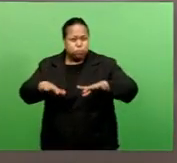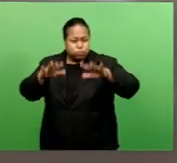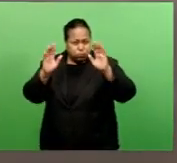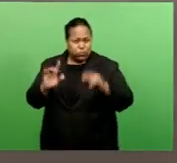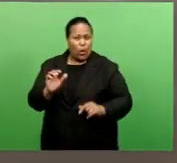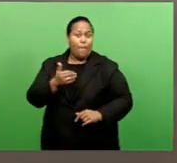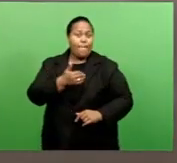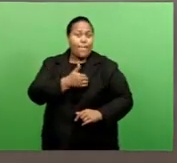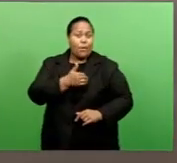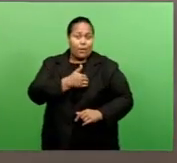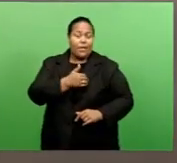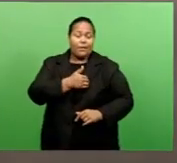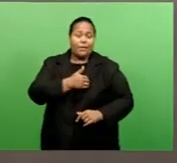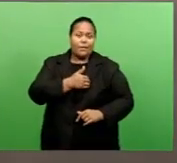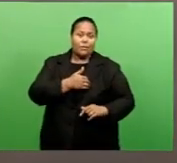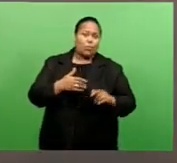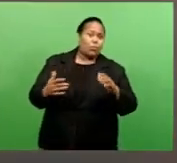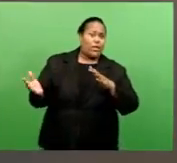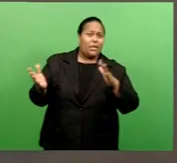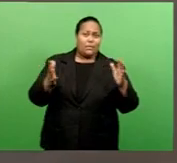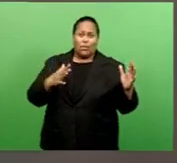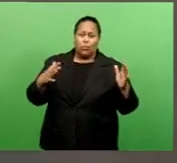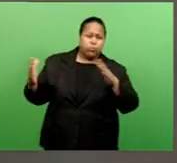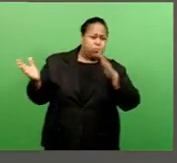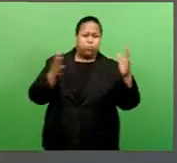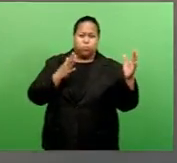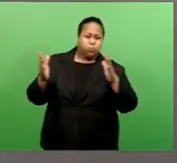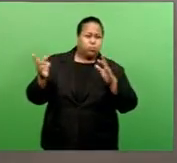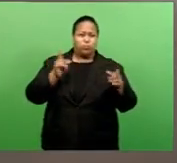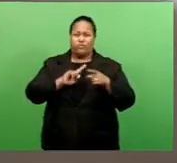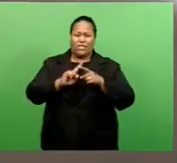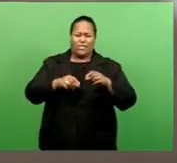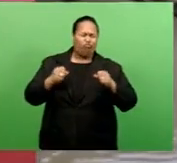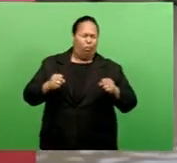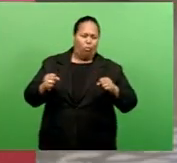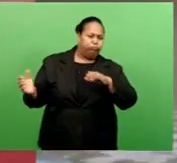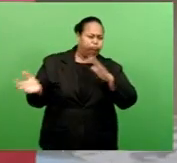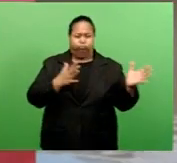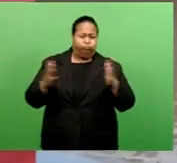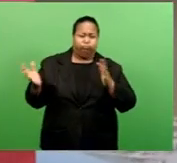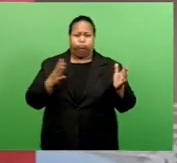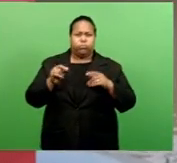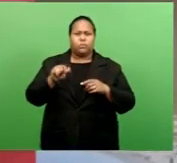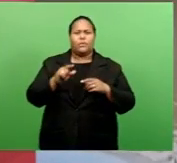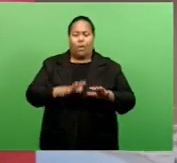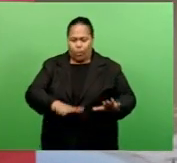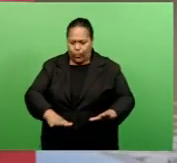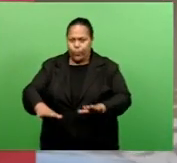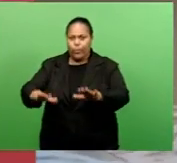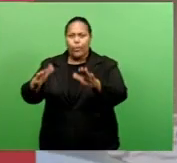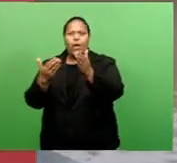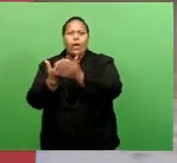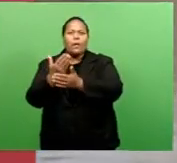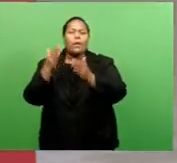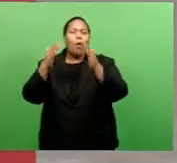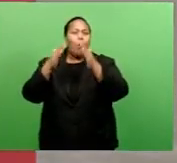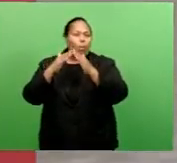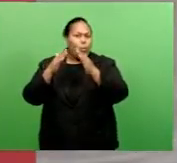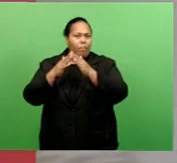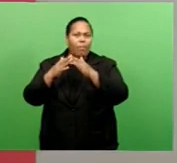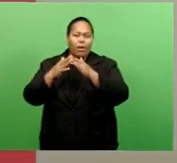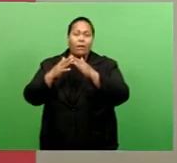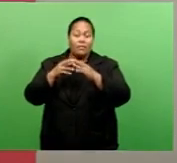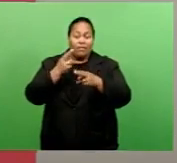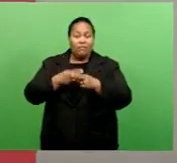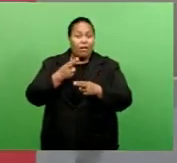morning and wind picked up in speed. That's when the floodwaters rose and entered our homes. Our plantation and road are